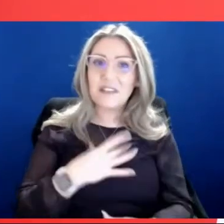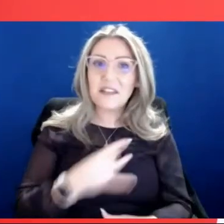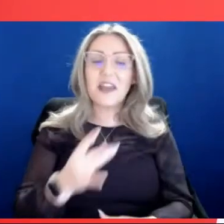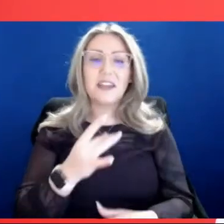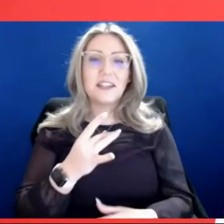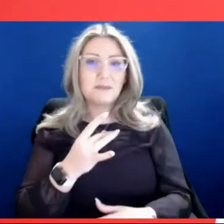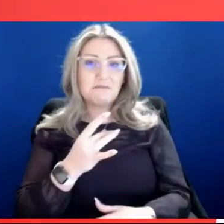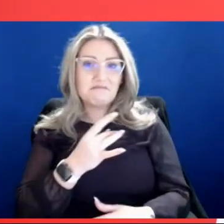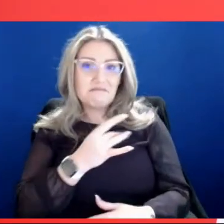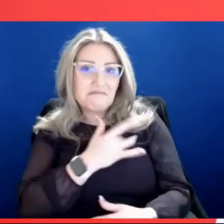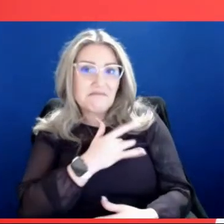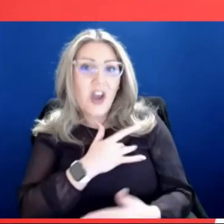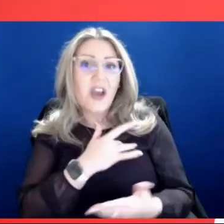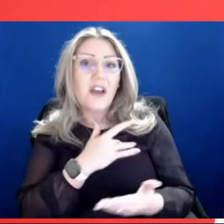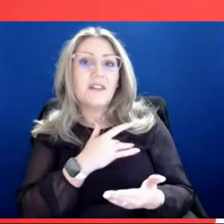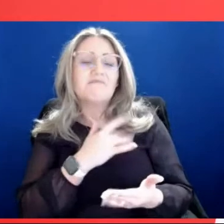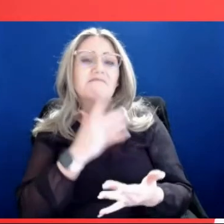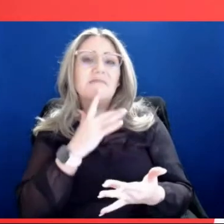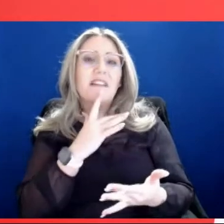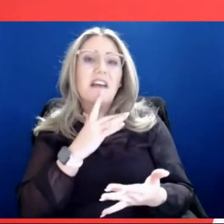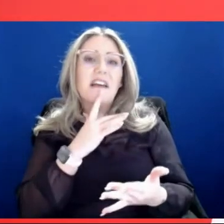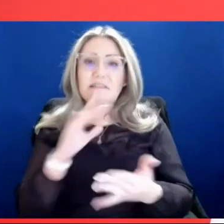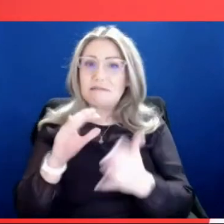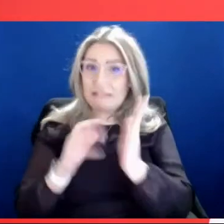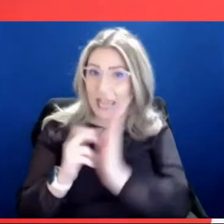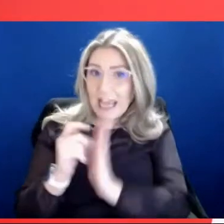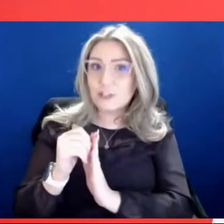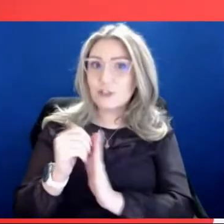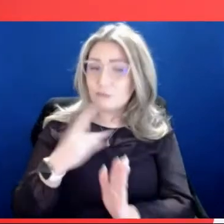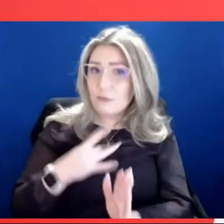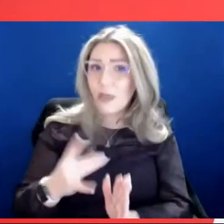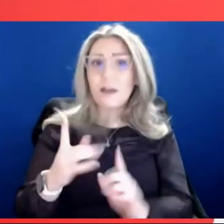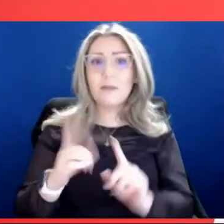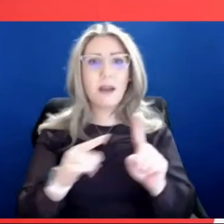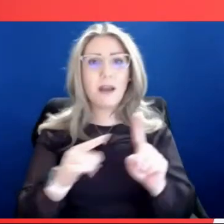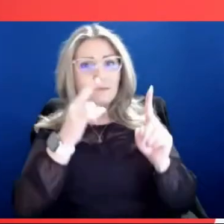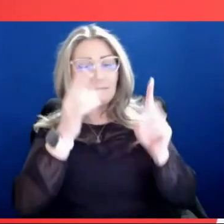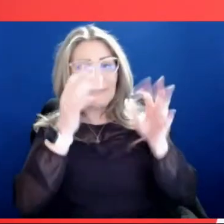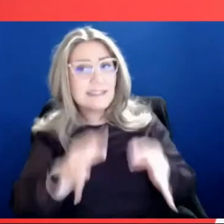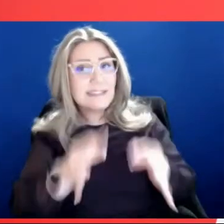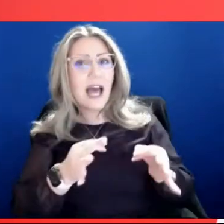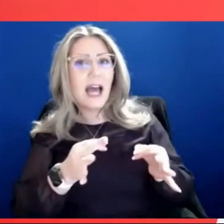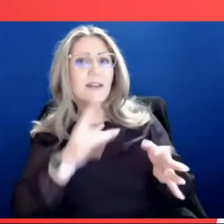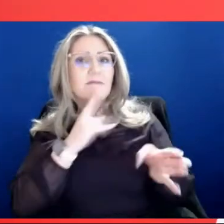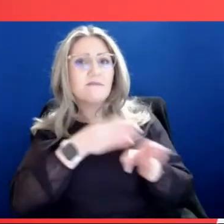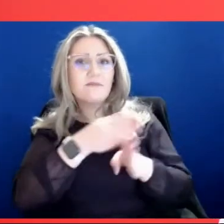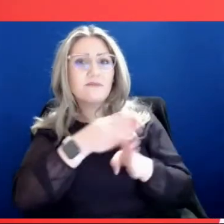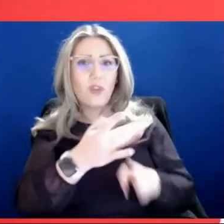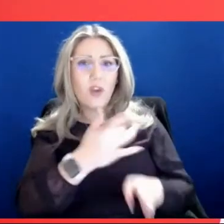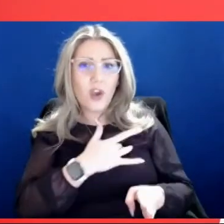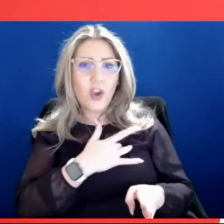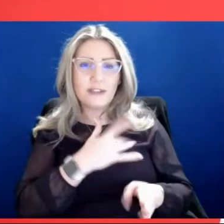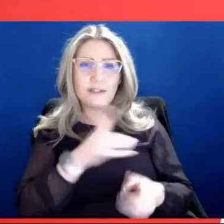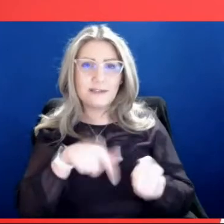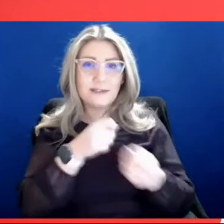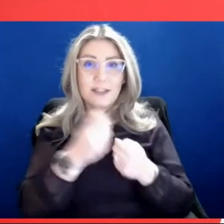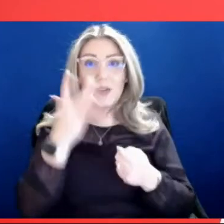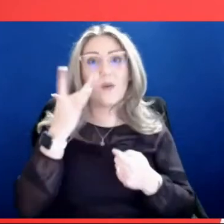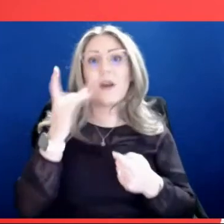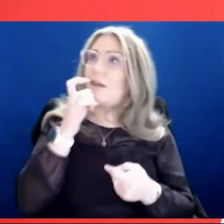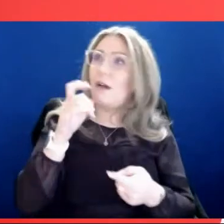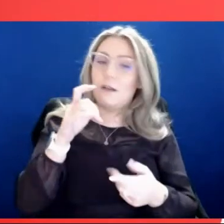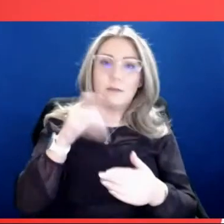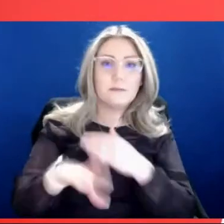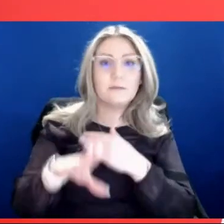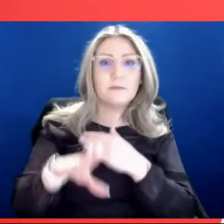but I chose cardiology because, this is exactly why I didn't go into oncology, because I said I do